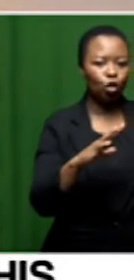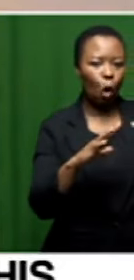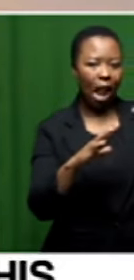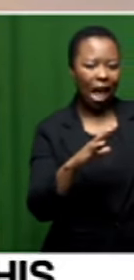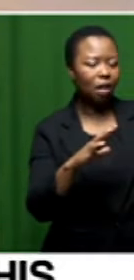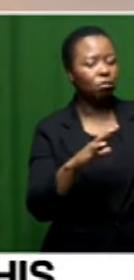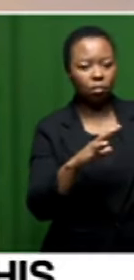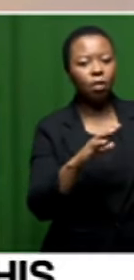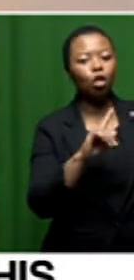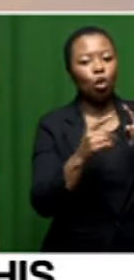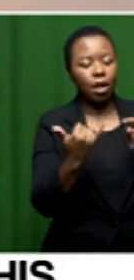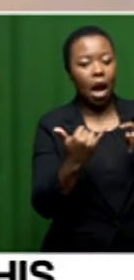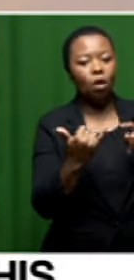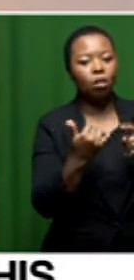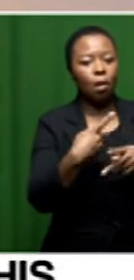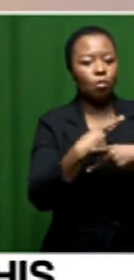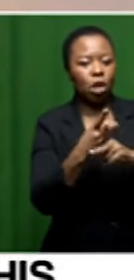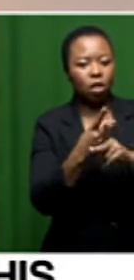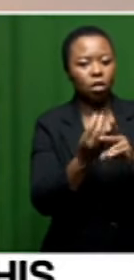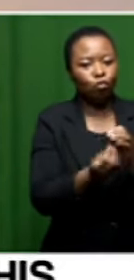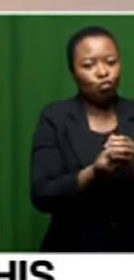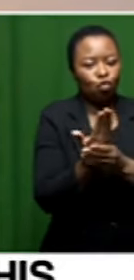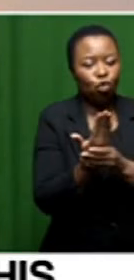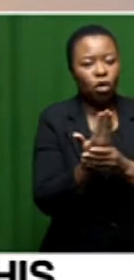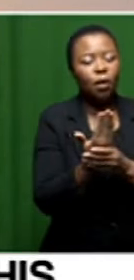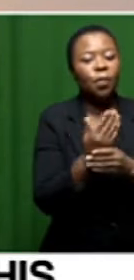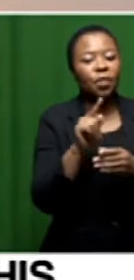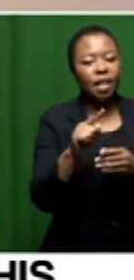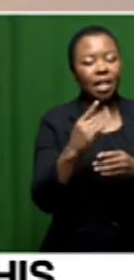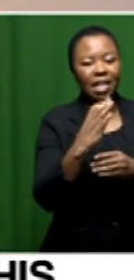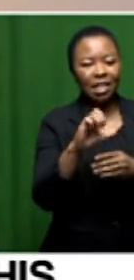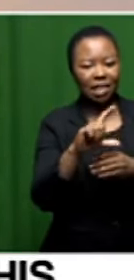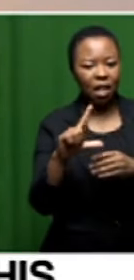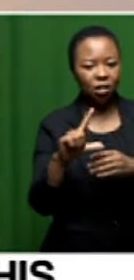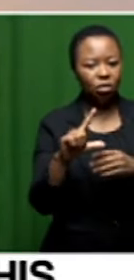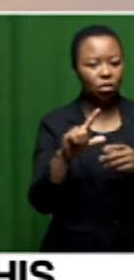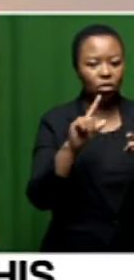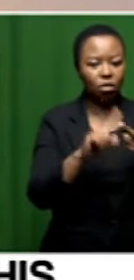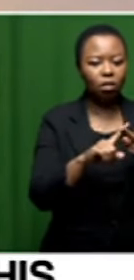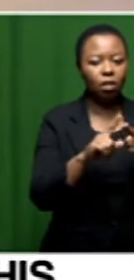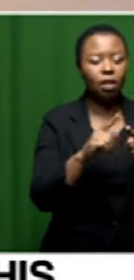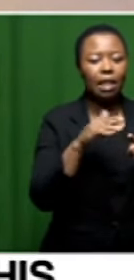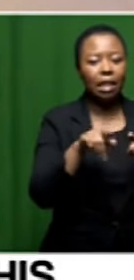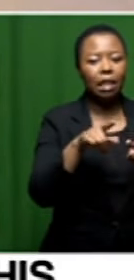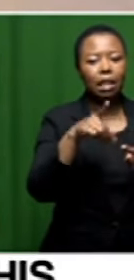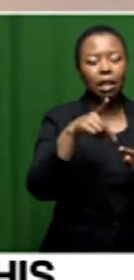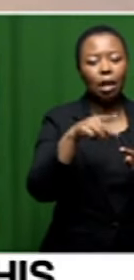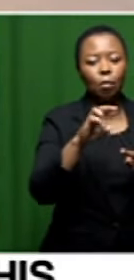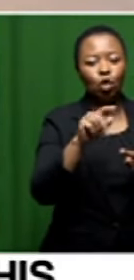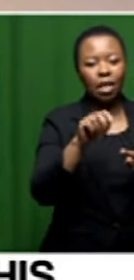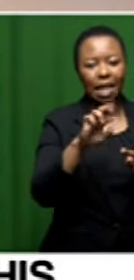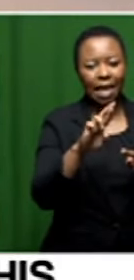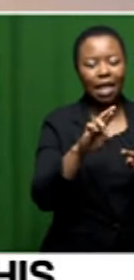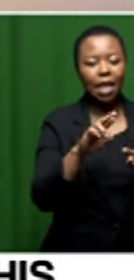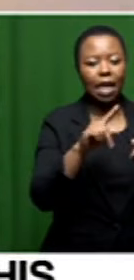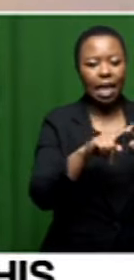they found that it reduced the production by the cells of tumor necrosis factor, which is a pro-inflammatory substance,